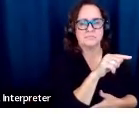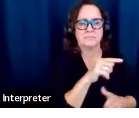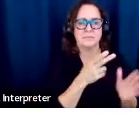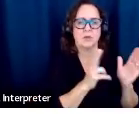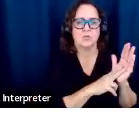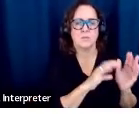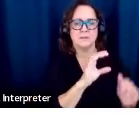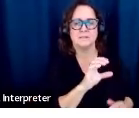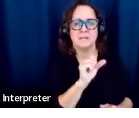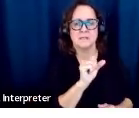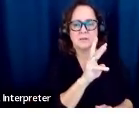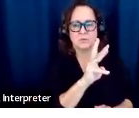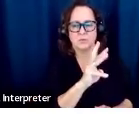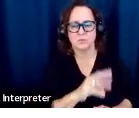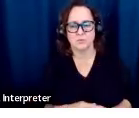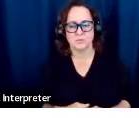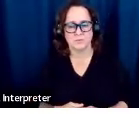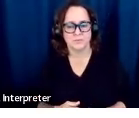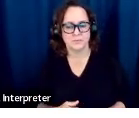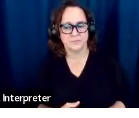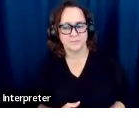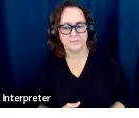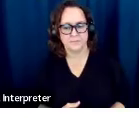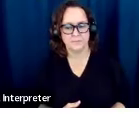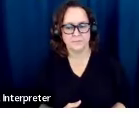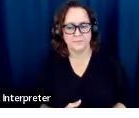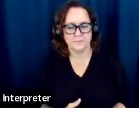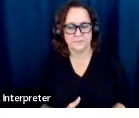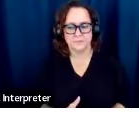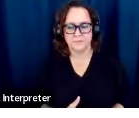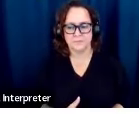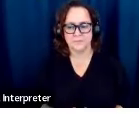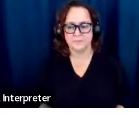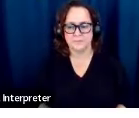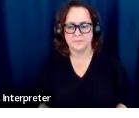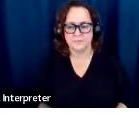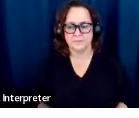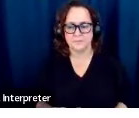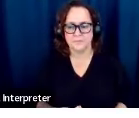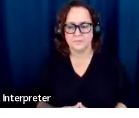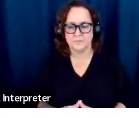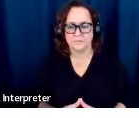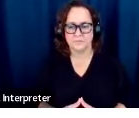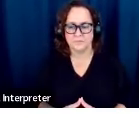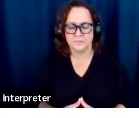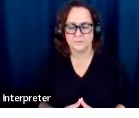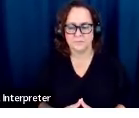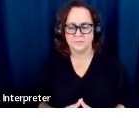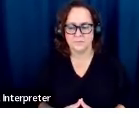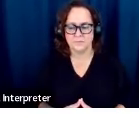to you, Michelle, or to Robin to see if there's any more information you want to add about the autism waiver.